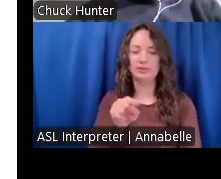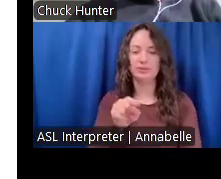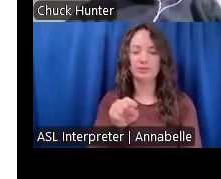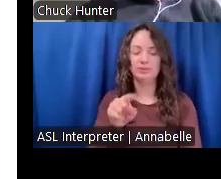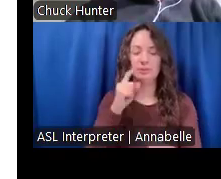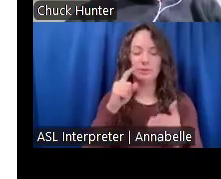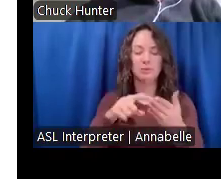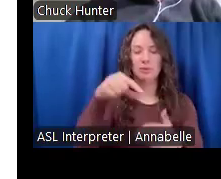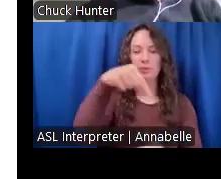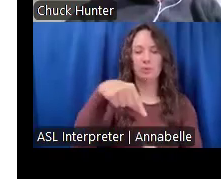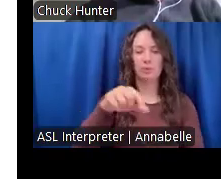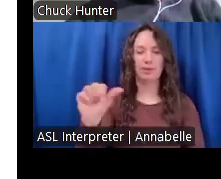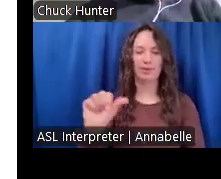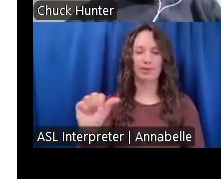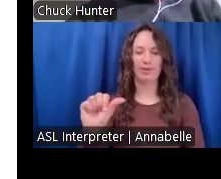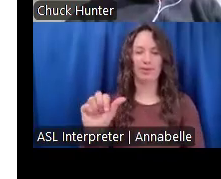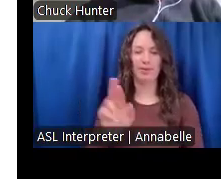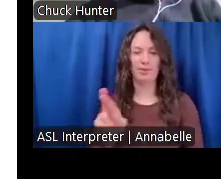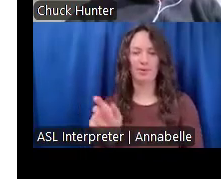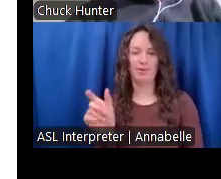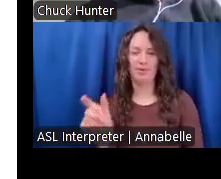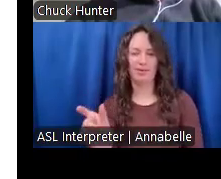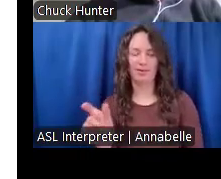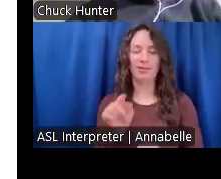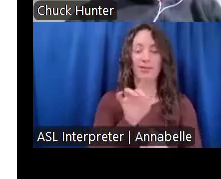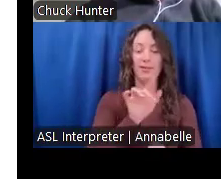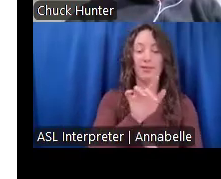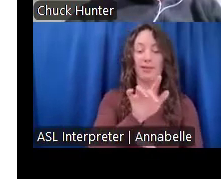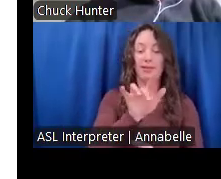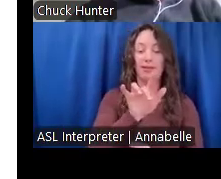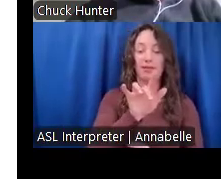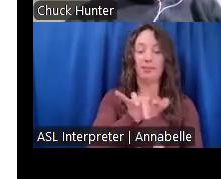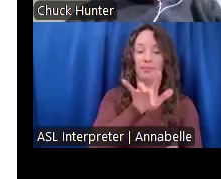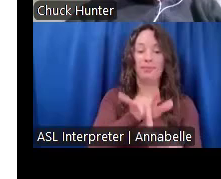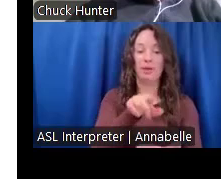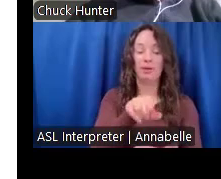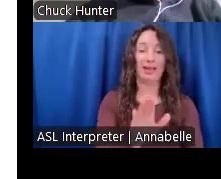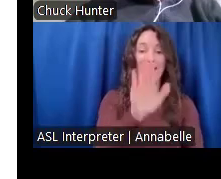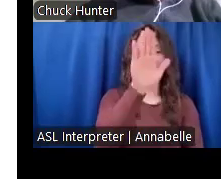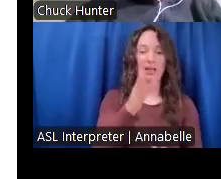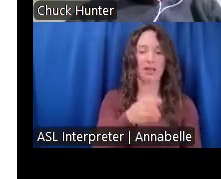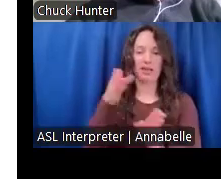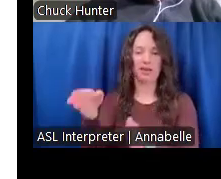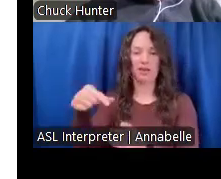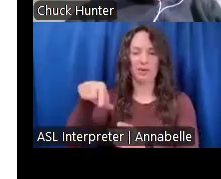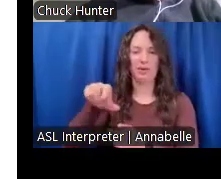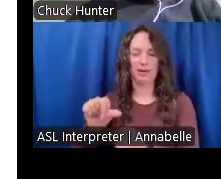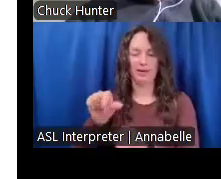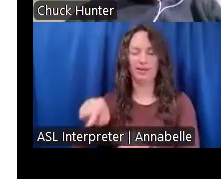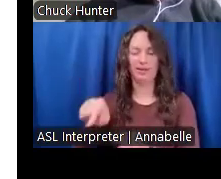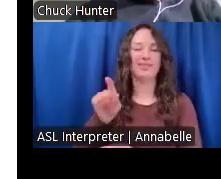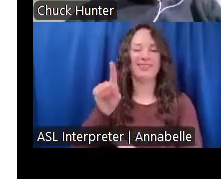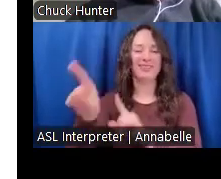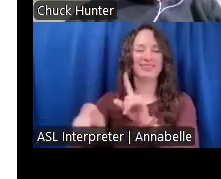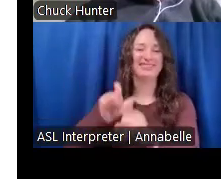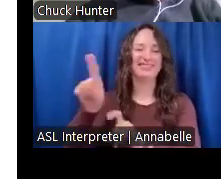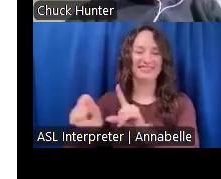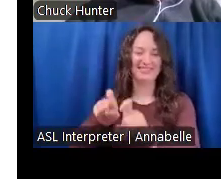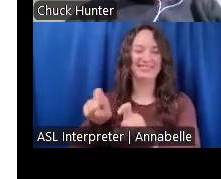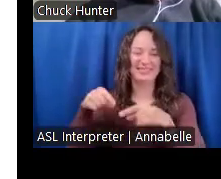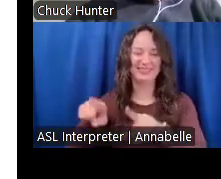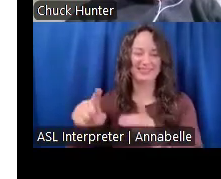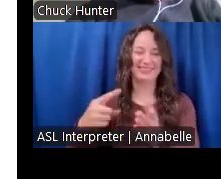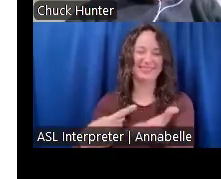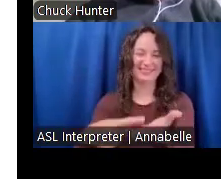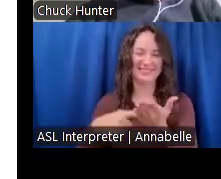the right next to raise a hand. And so you should use that to be able to ask us questions during this conversation,